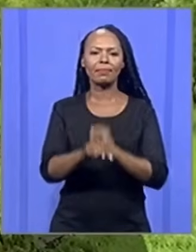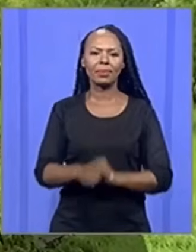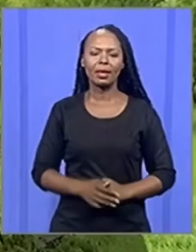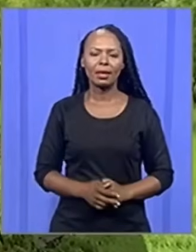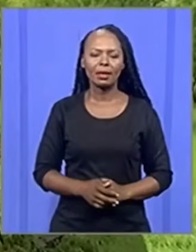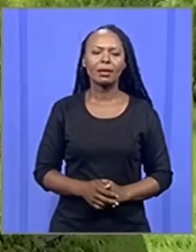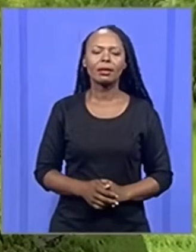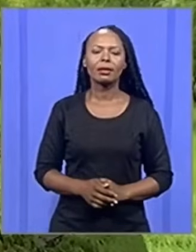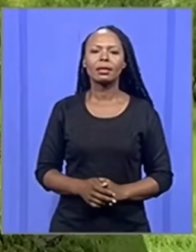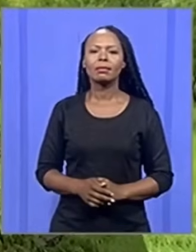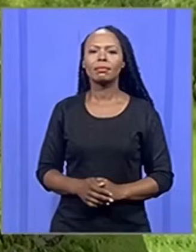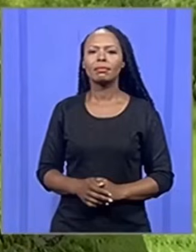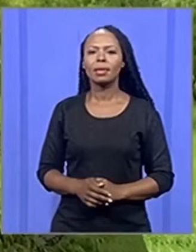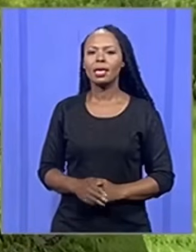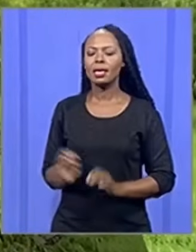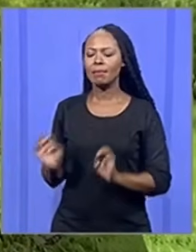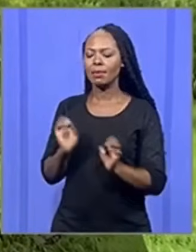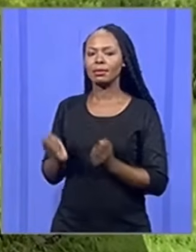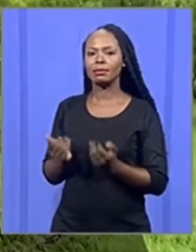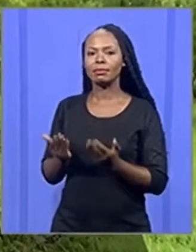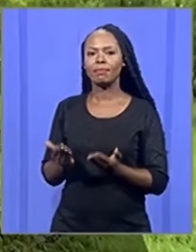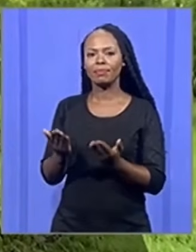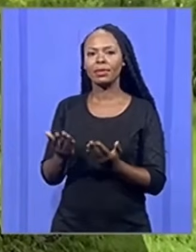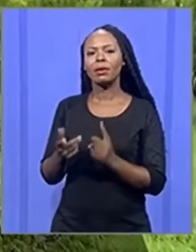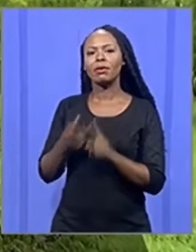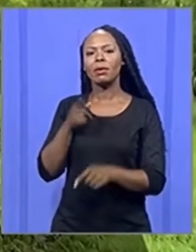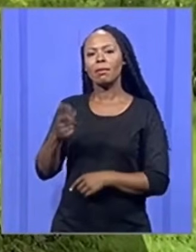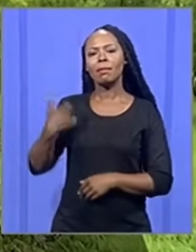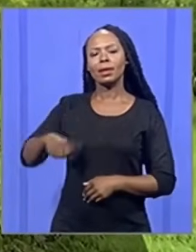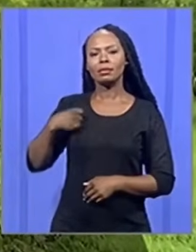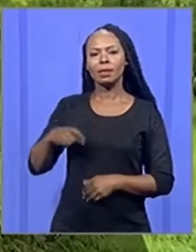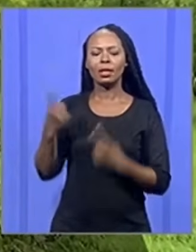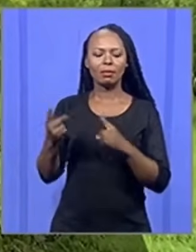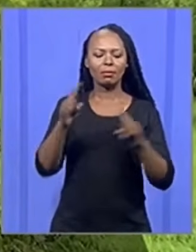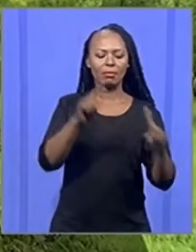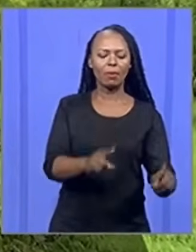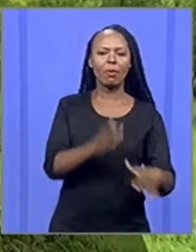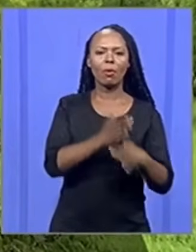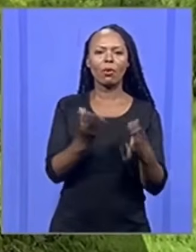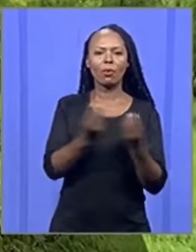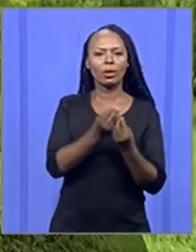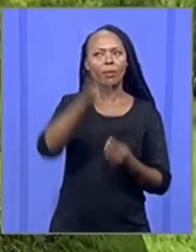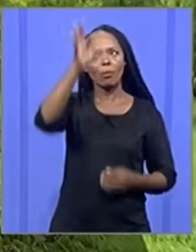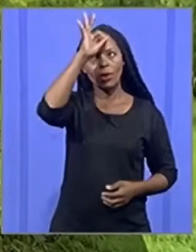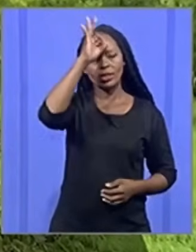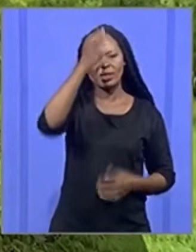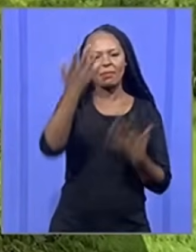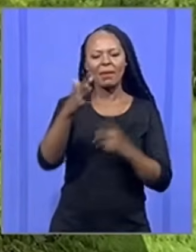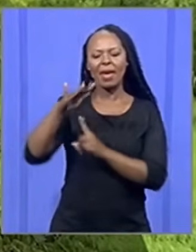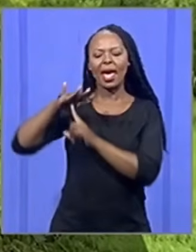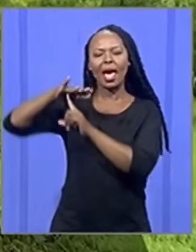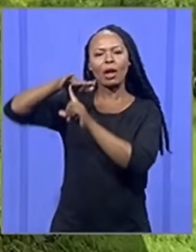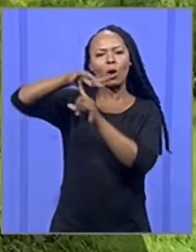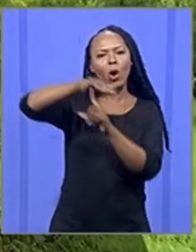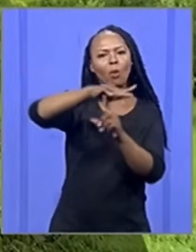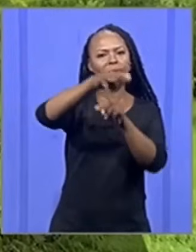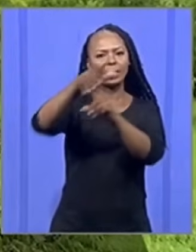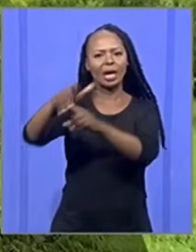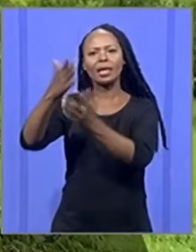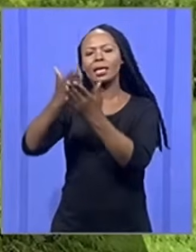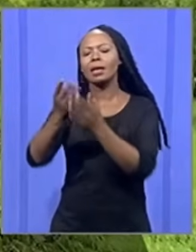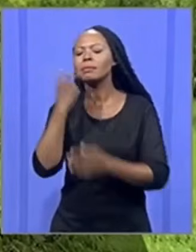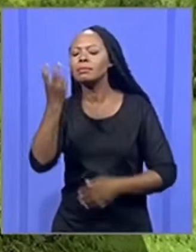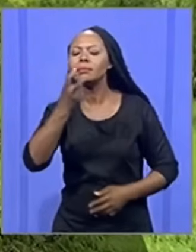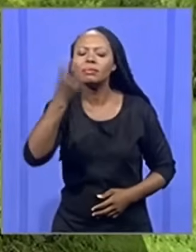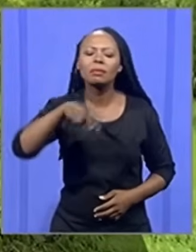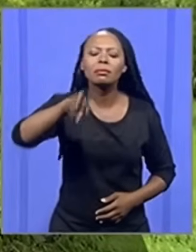A re batlhankedi ba lefapha la phaloso kwa masipaleng ba dirisana le sepodisi go ka bona fa ba ka dirisa helicopter e ka ba thusang go dira